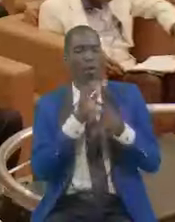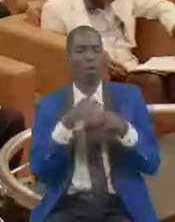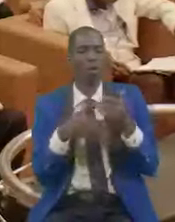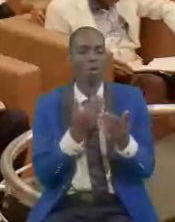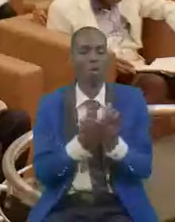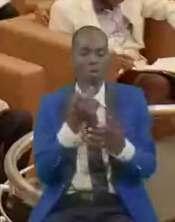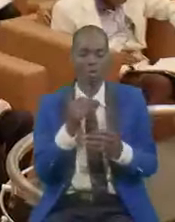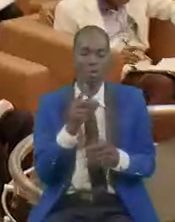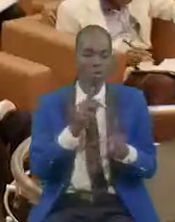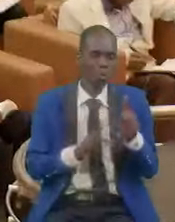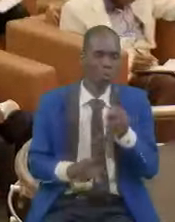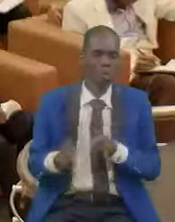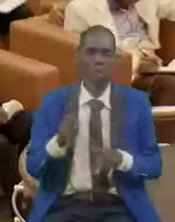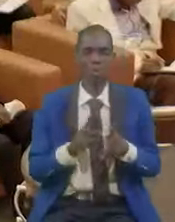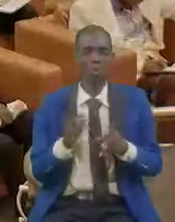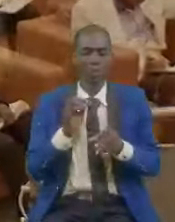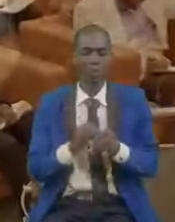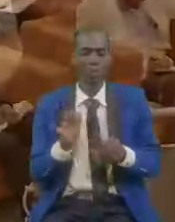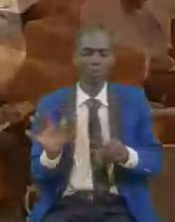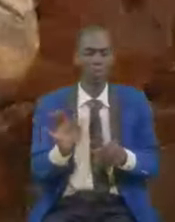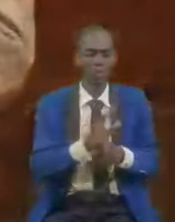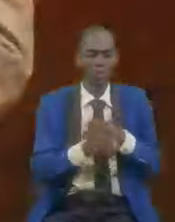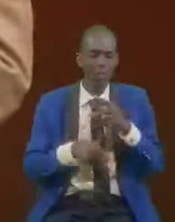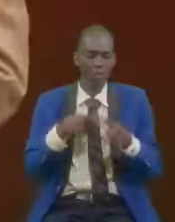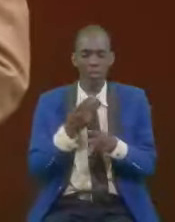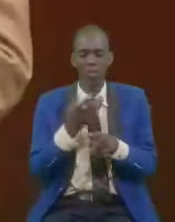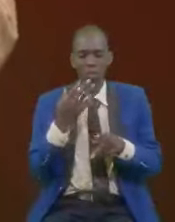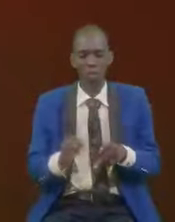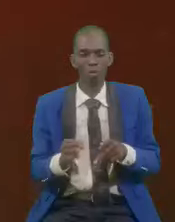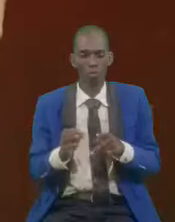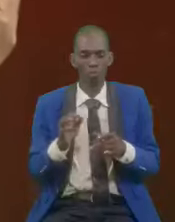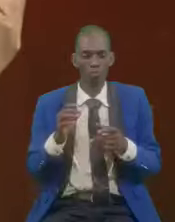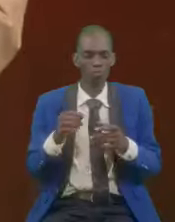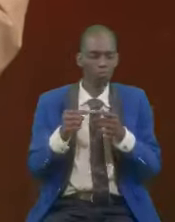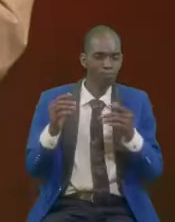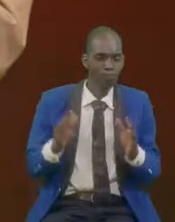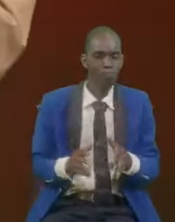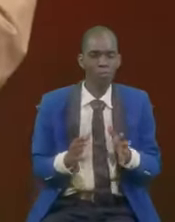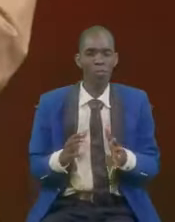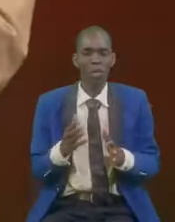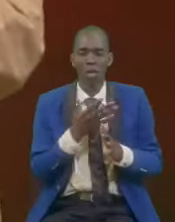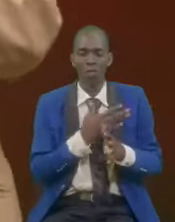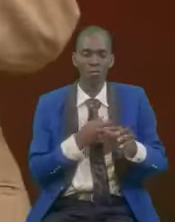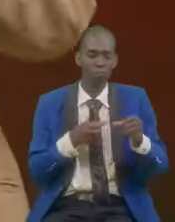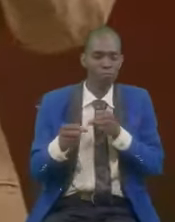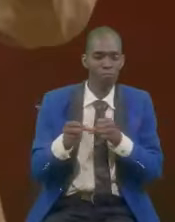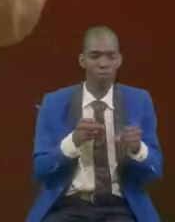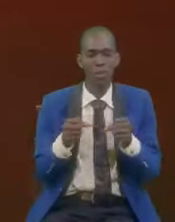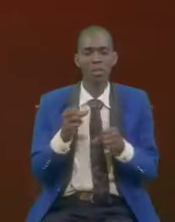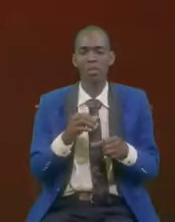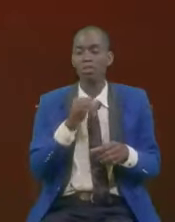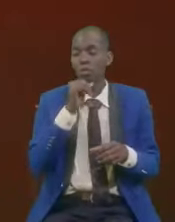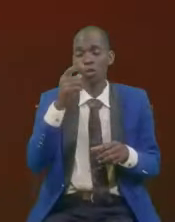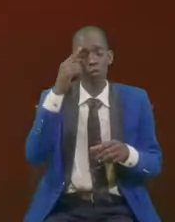believers in their kind of conflict and disunity, fighting not for the faith, but